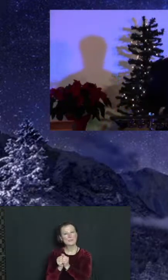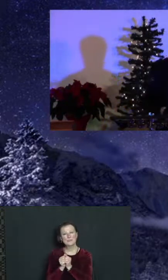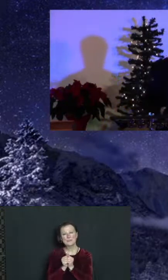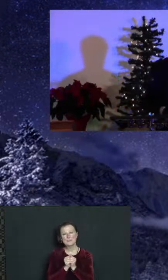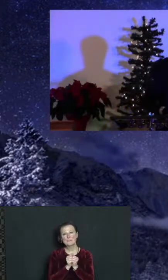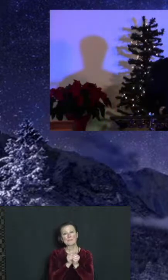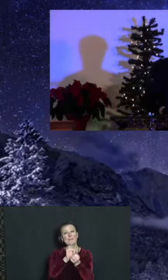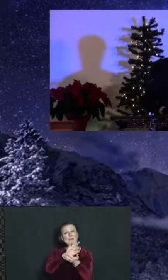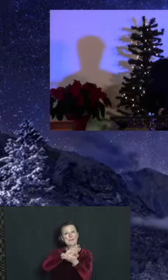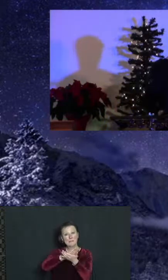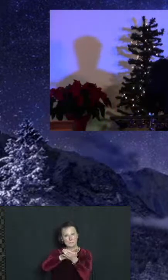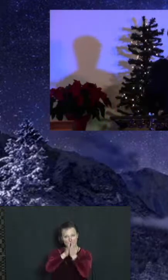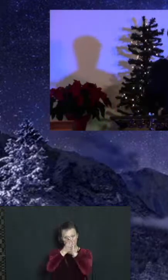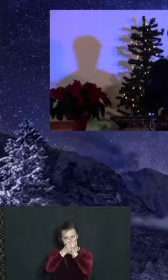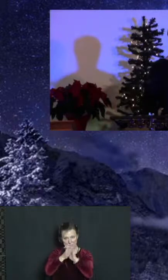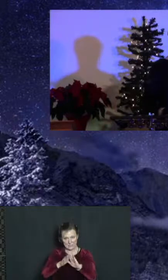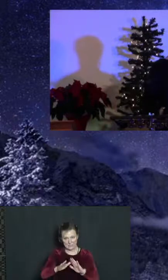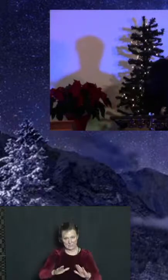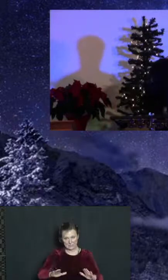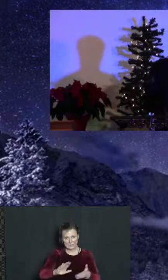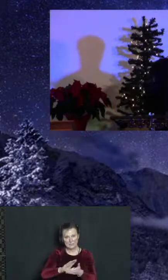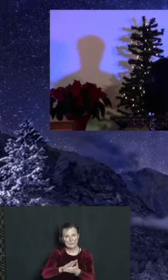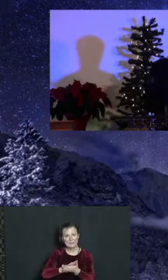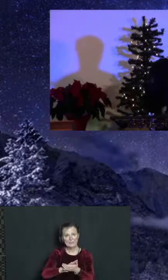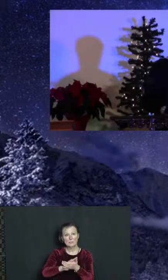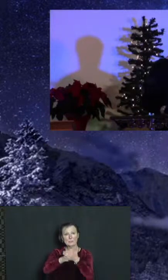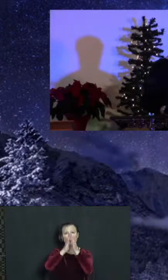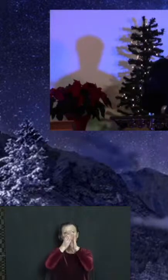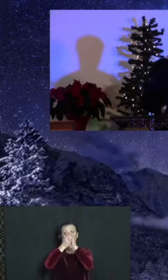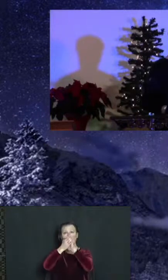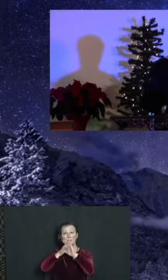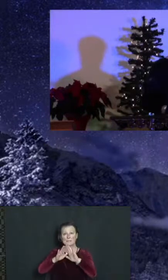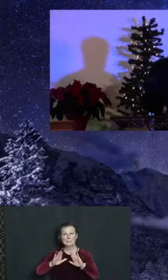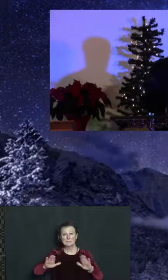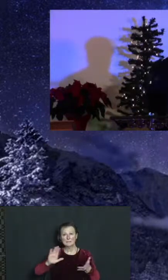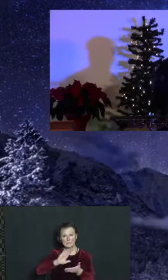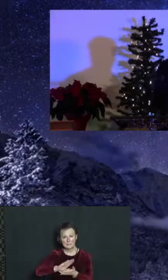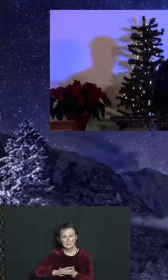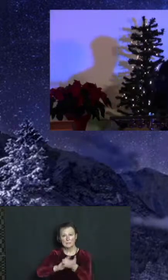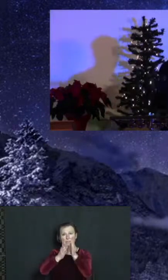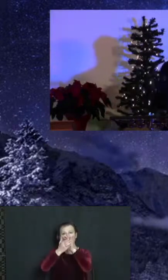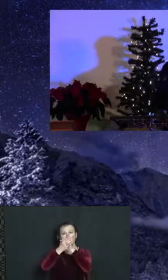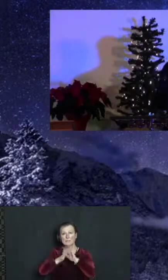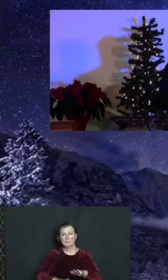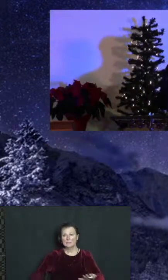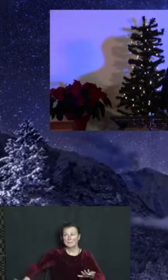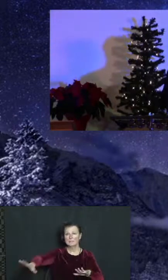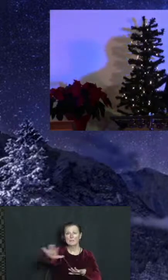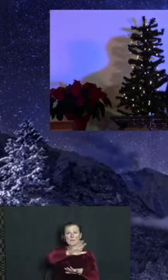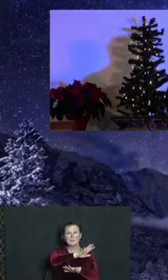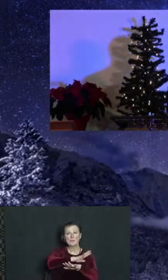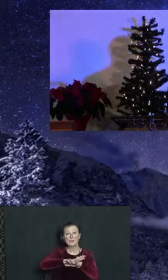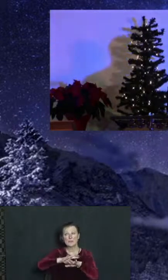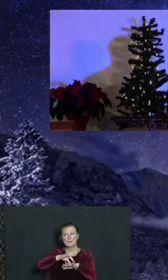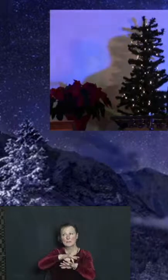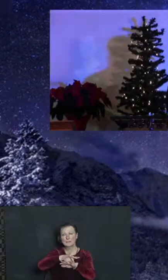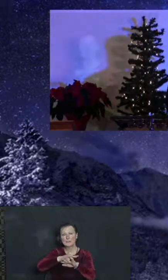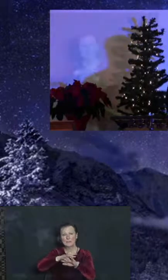together of peace, peace, peace